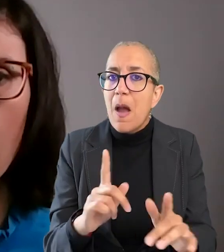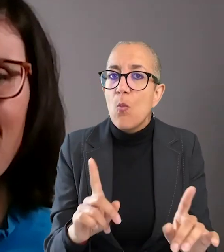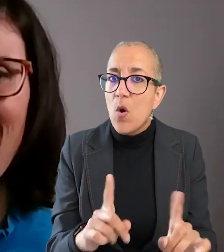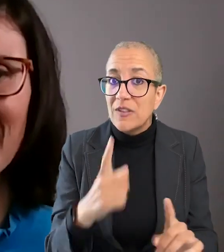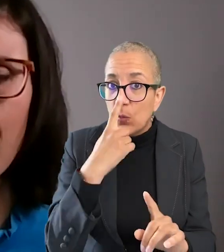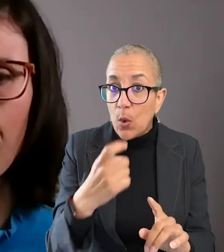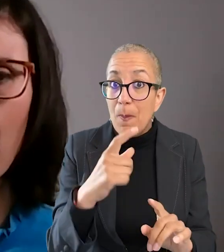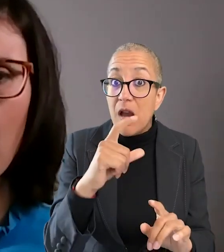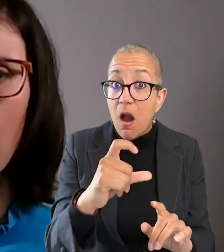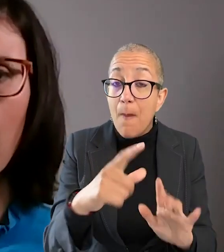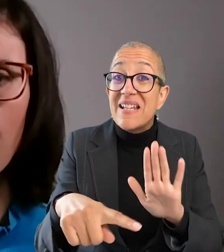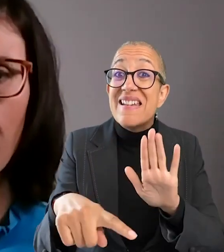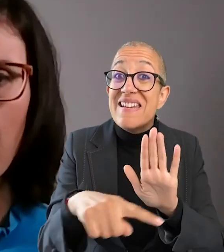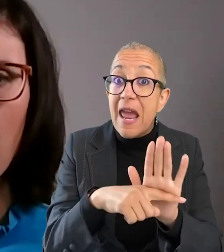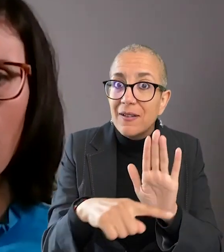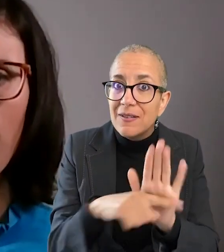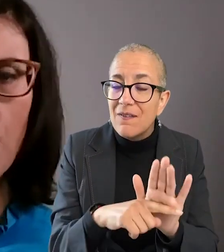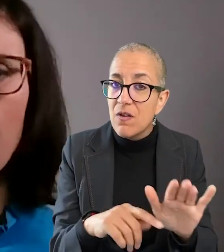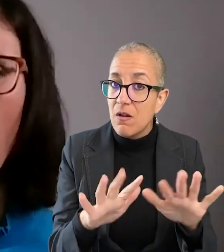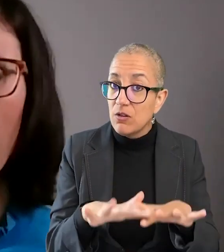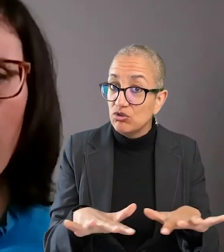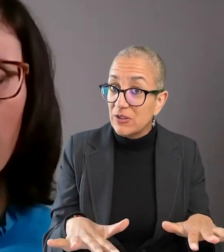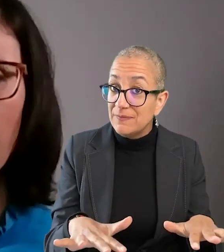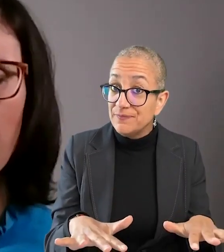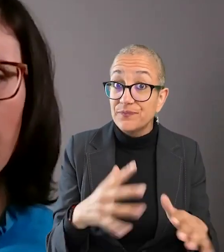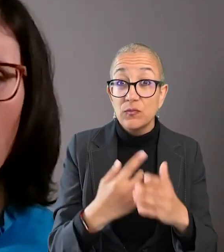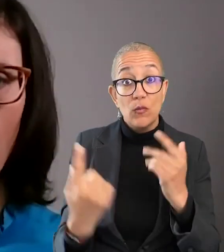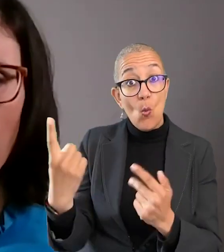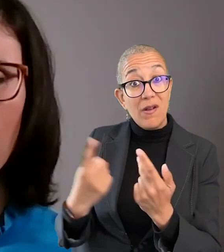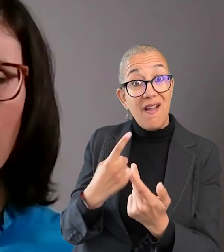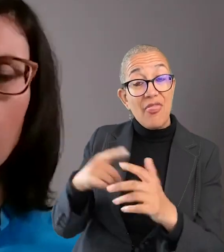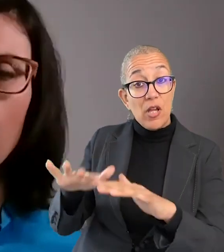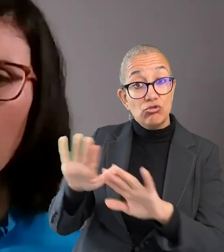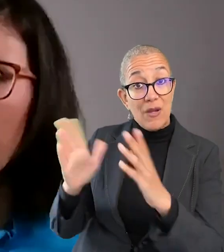be a carbon negative country. There's only one other actually in the